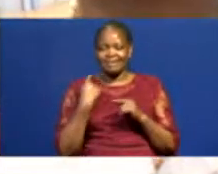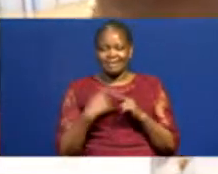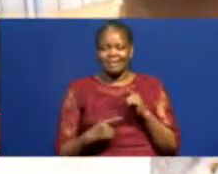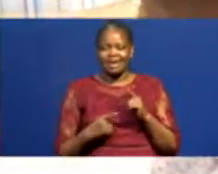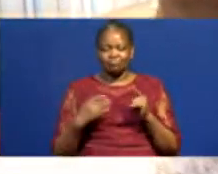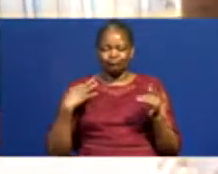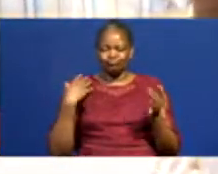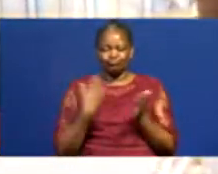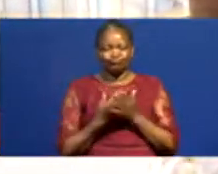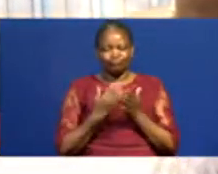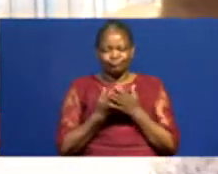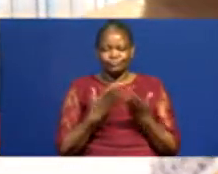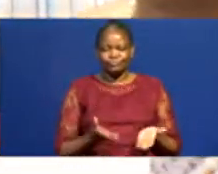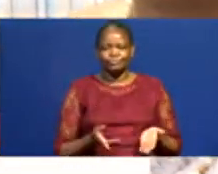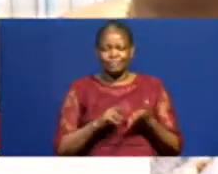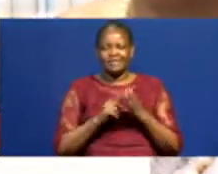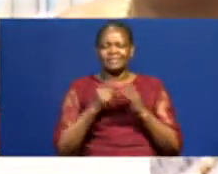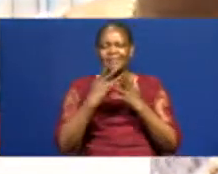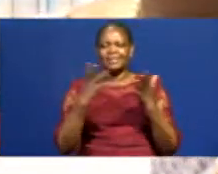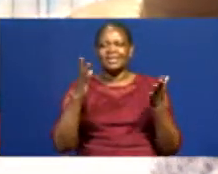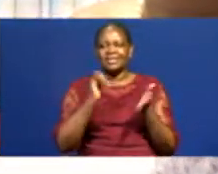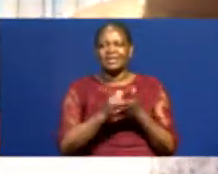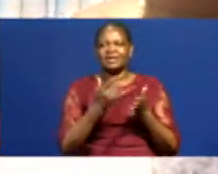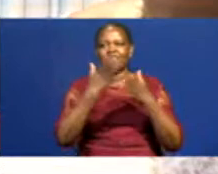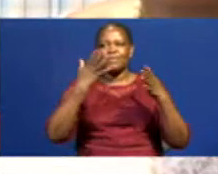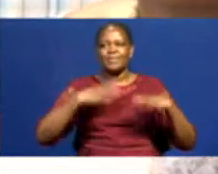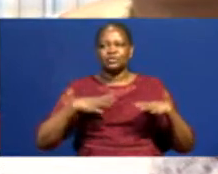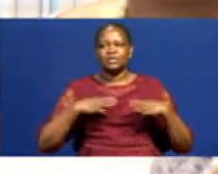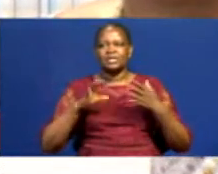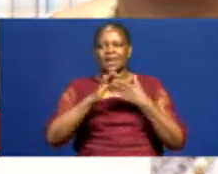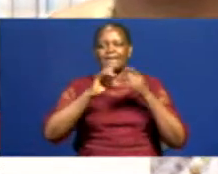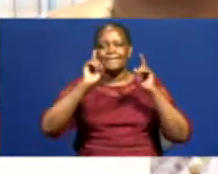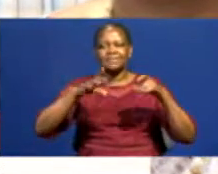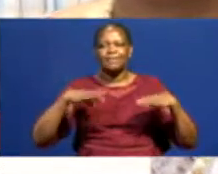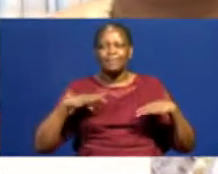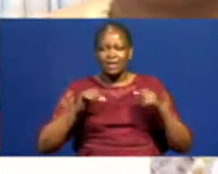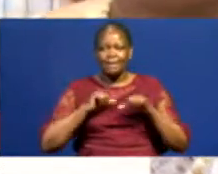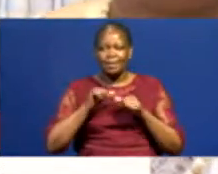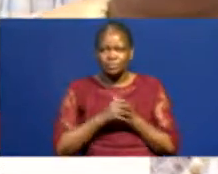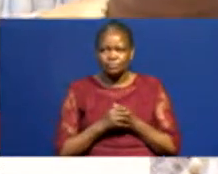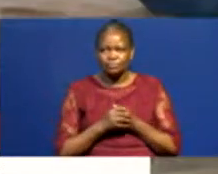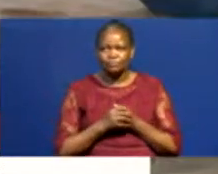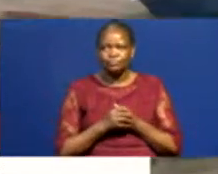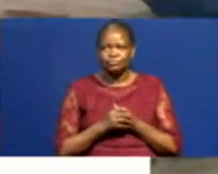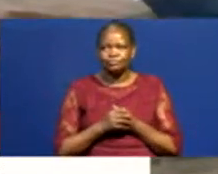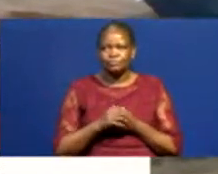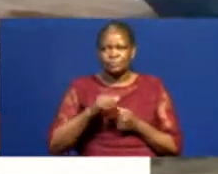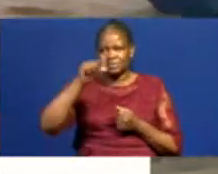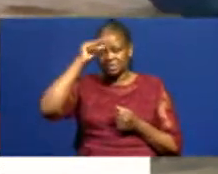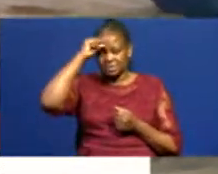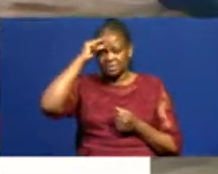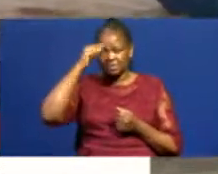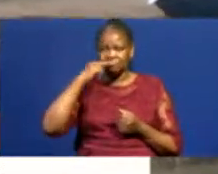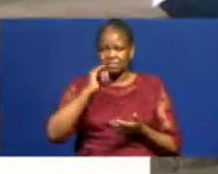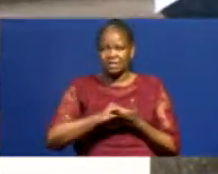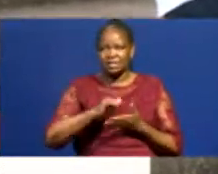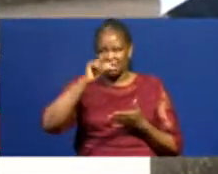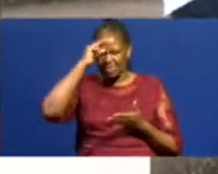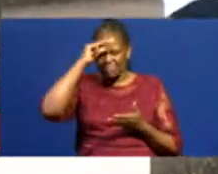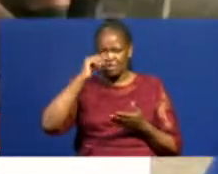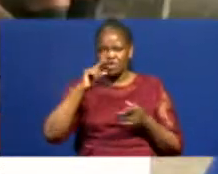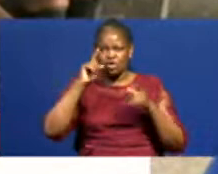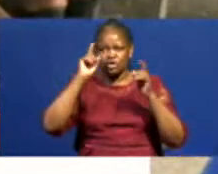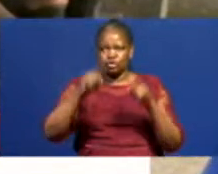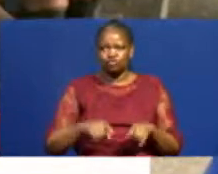So that again is something everybody in this country should be proud of this government. They further called on the government to bridge